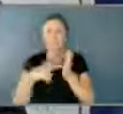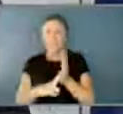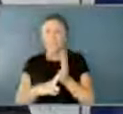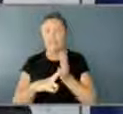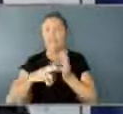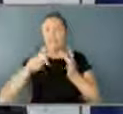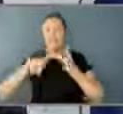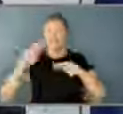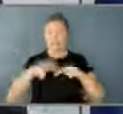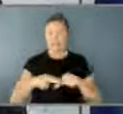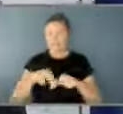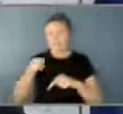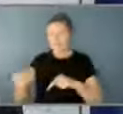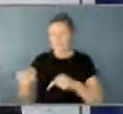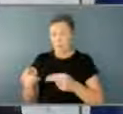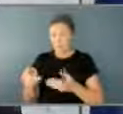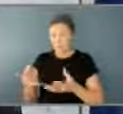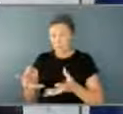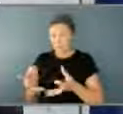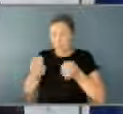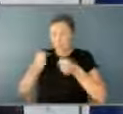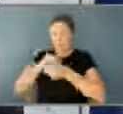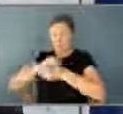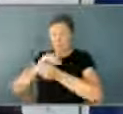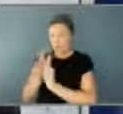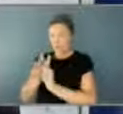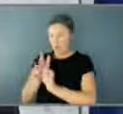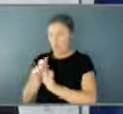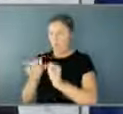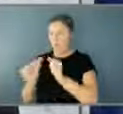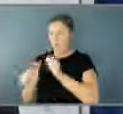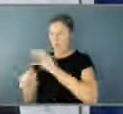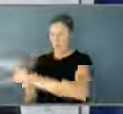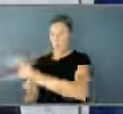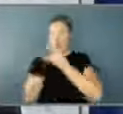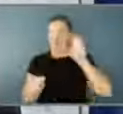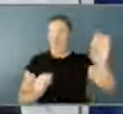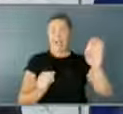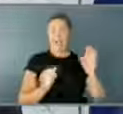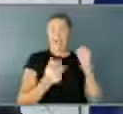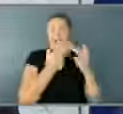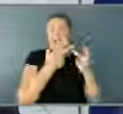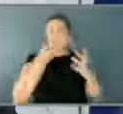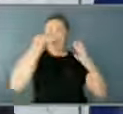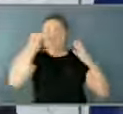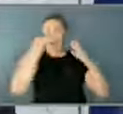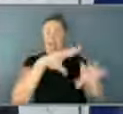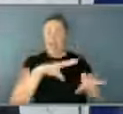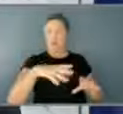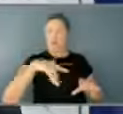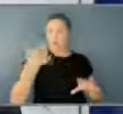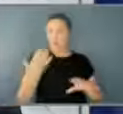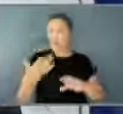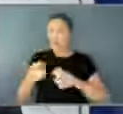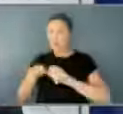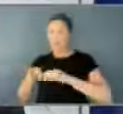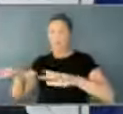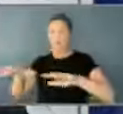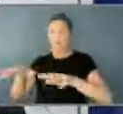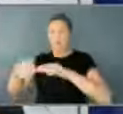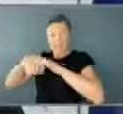a hotel that doesn't mix them with negative people. So there's continuous improvement in that space. And I just reiterate what the Prime Minister and Minister